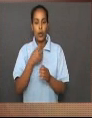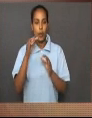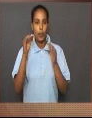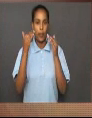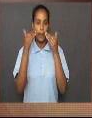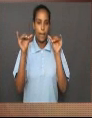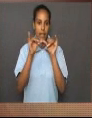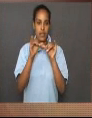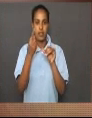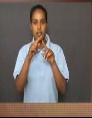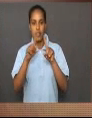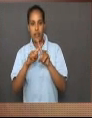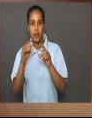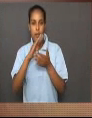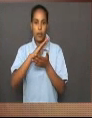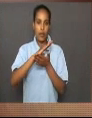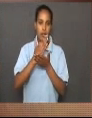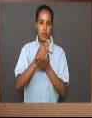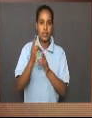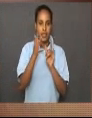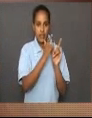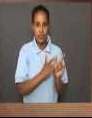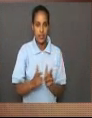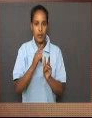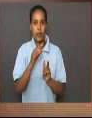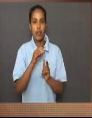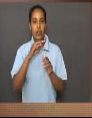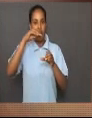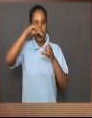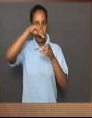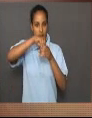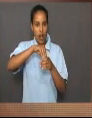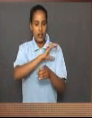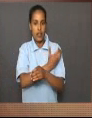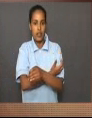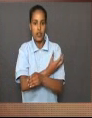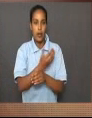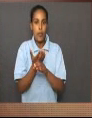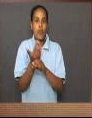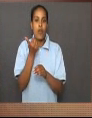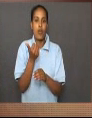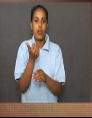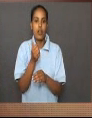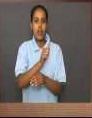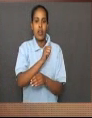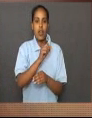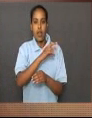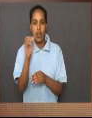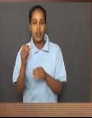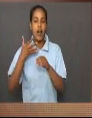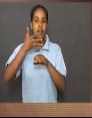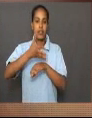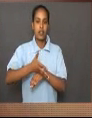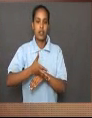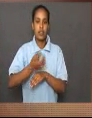the difference between the system's internal energy before and